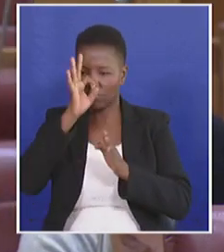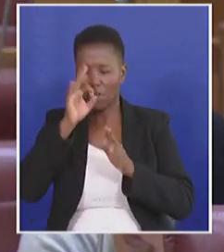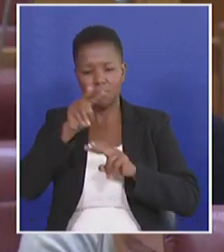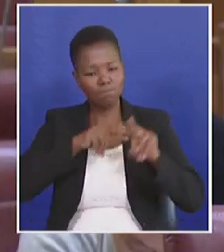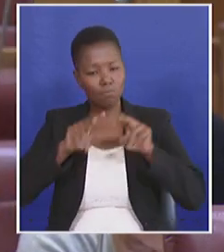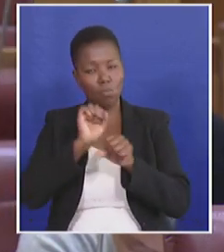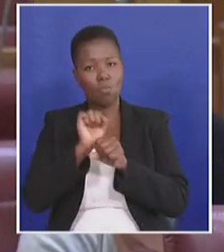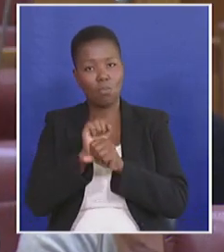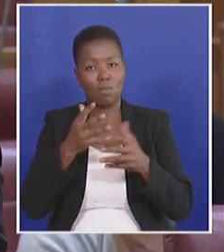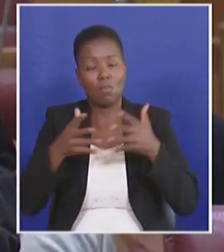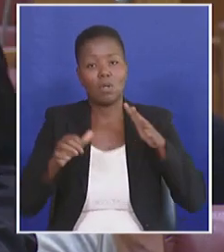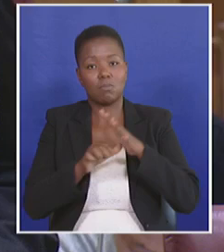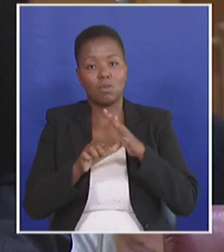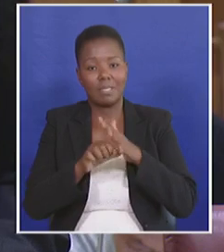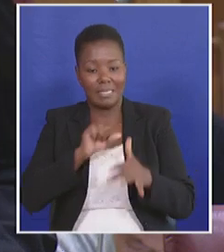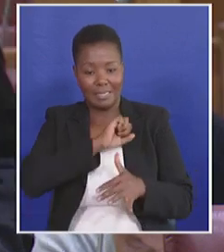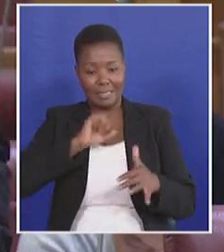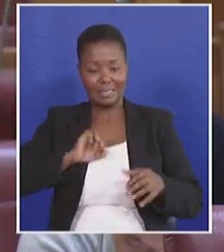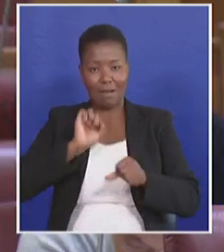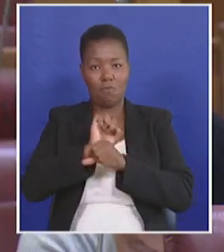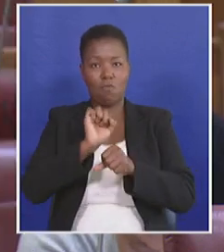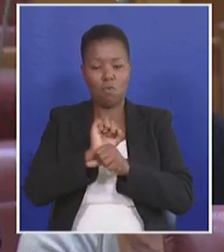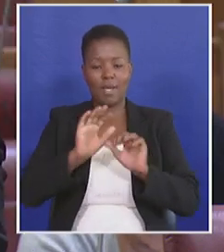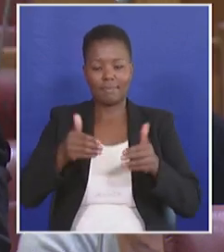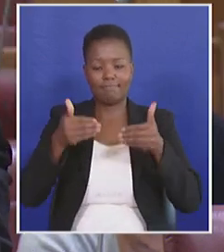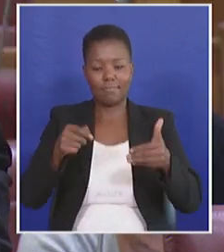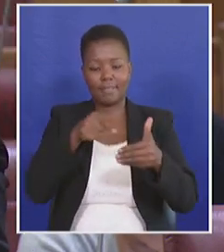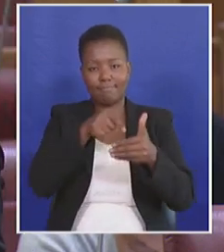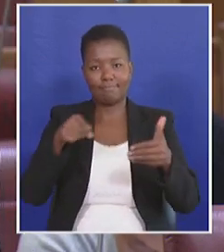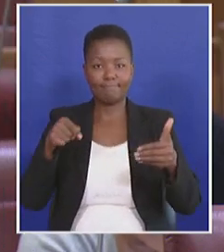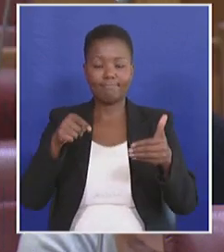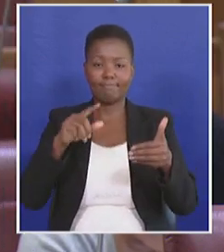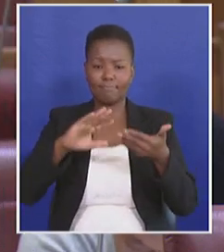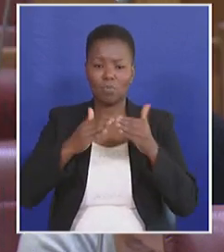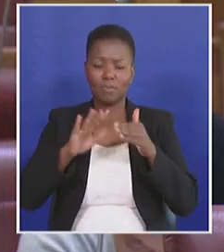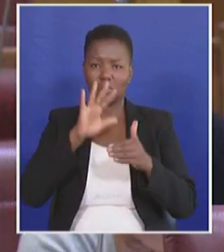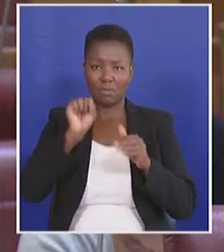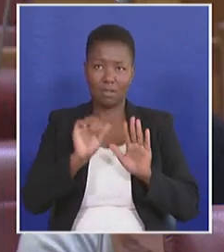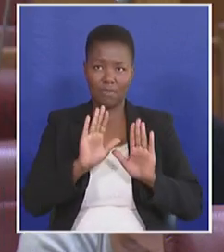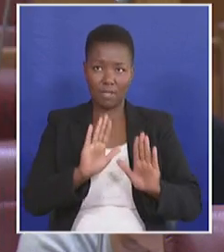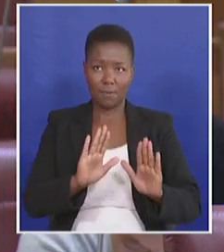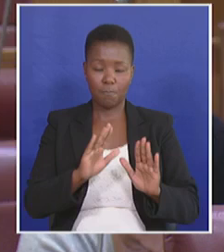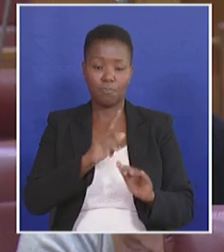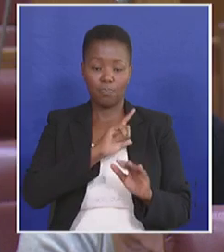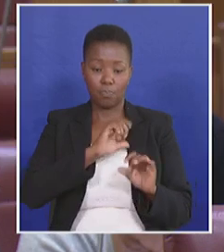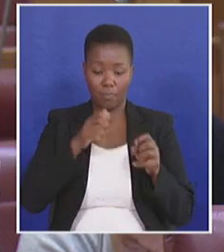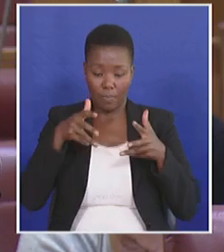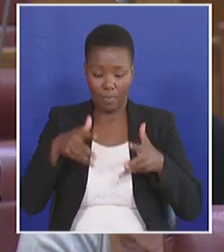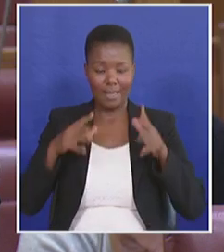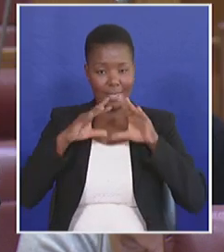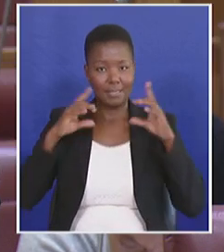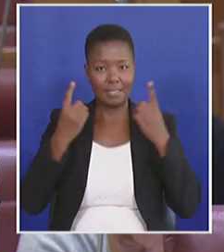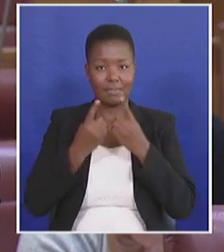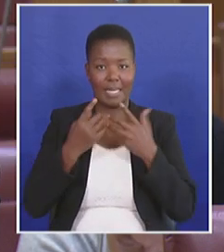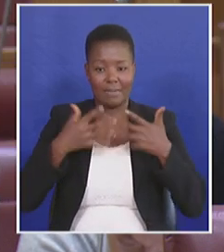line of policing and service to the communities of South Africa. Hence, the department has embarked